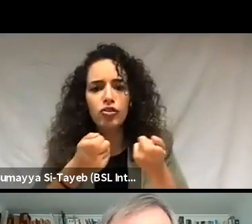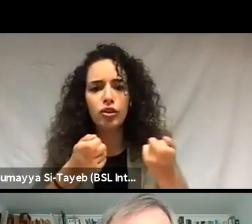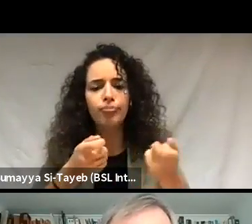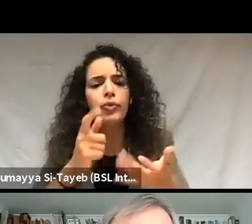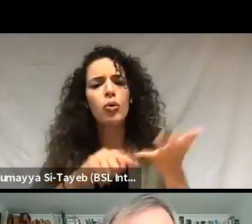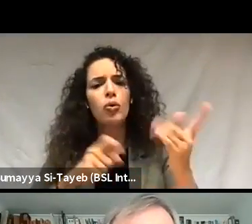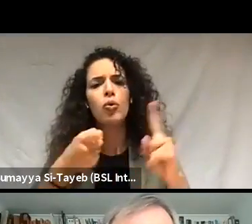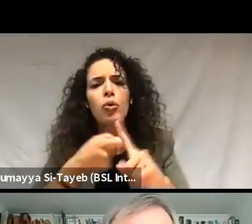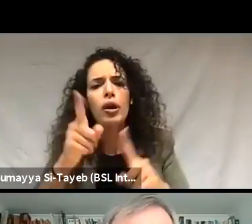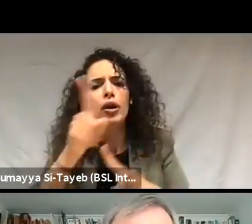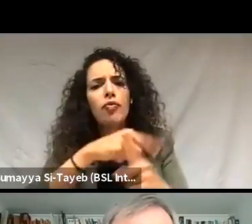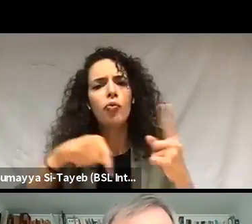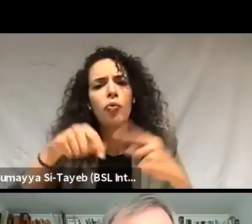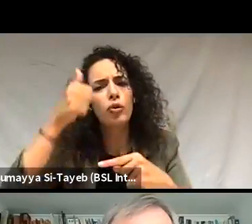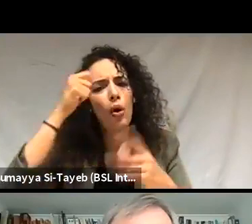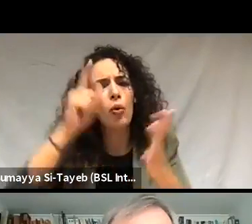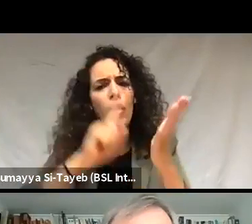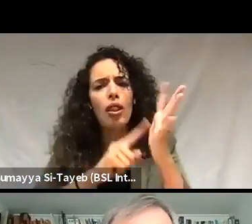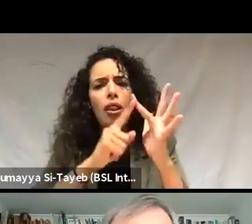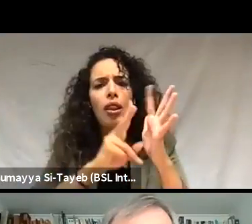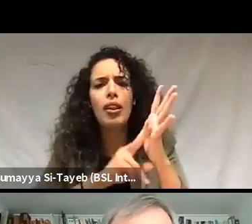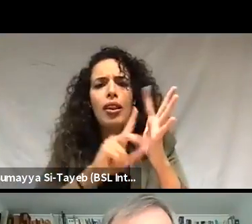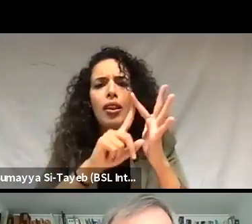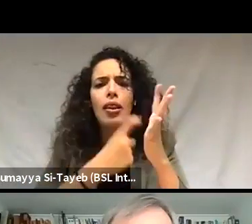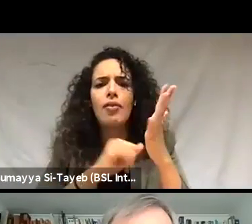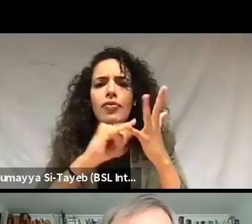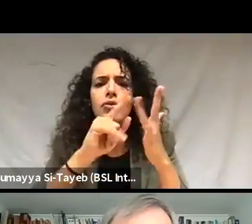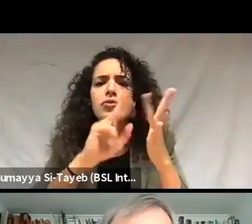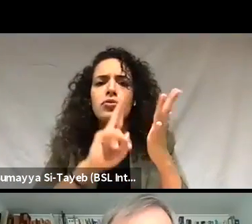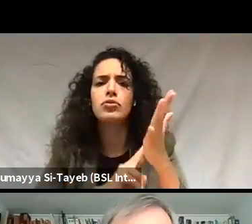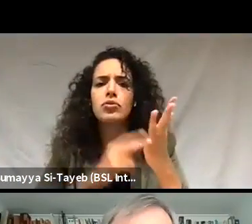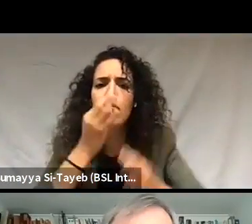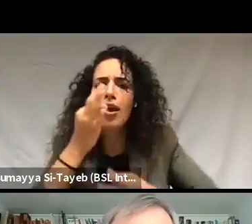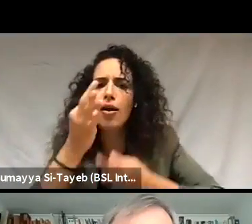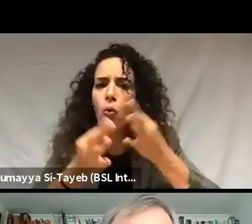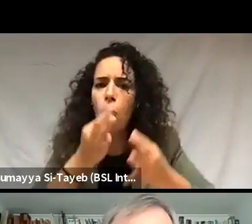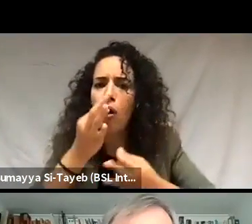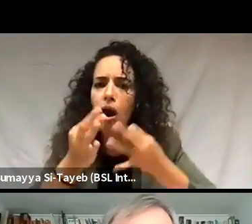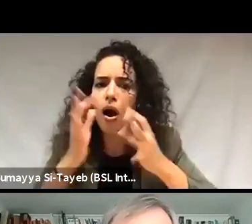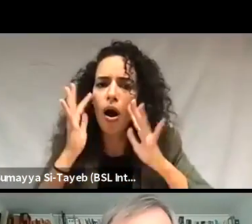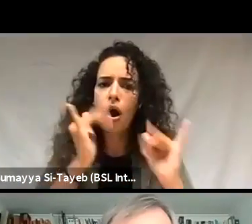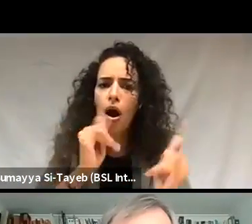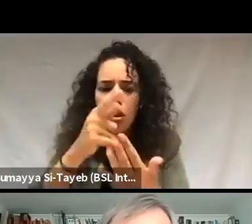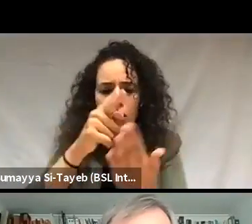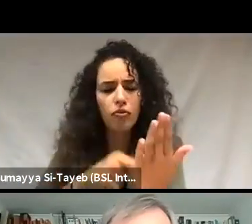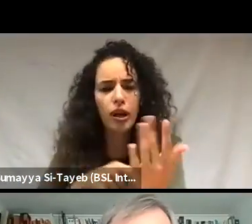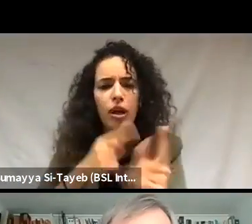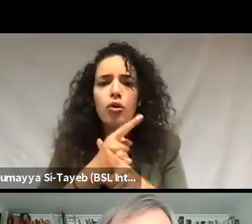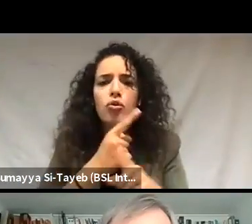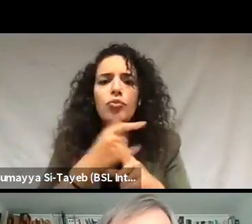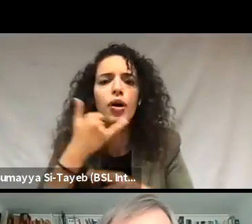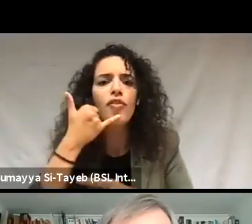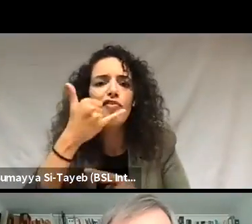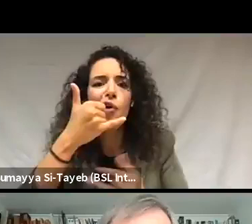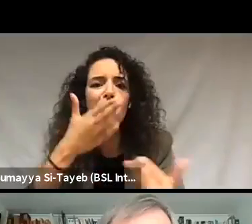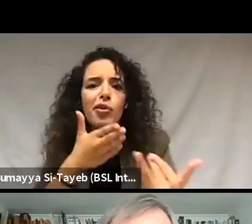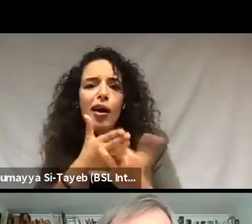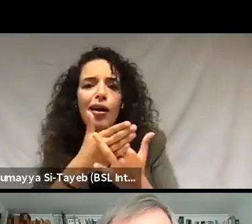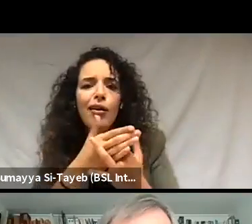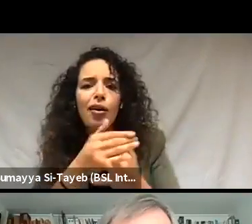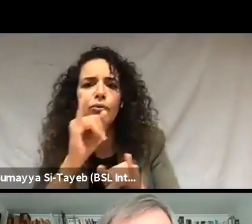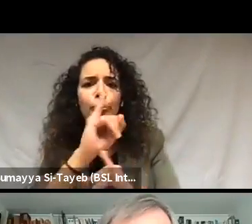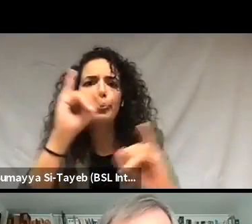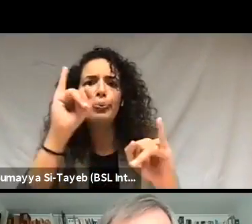the Leveson inquiry about a decade ago now, in the wake of various phone hacking scandals and the closure of the News of